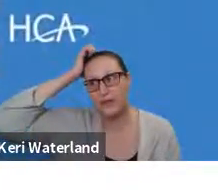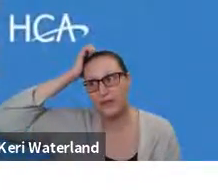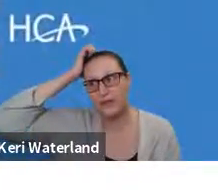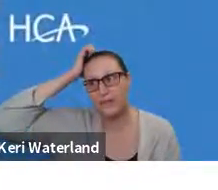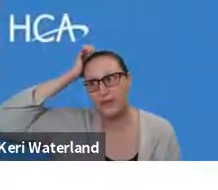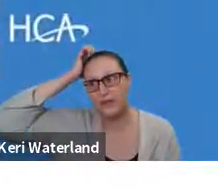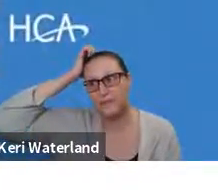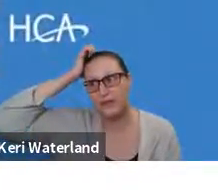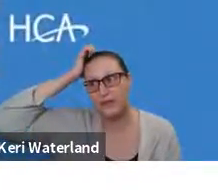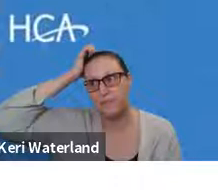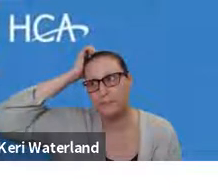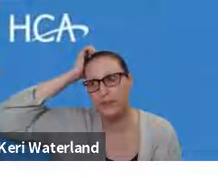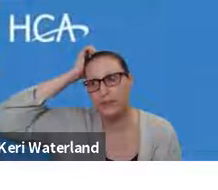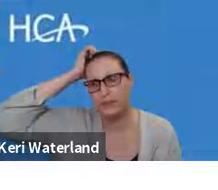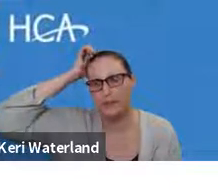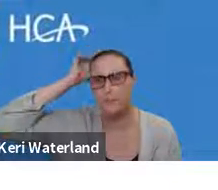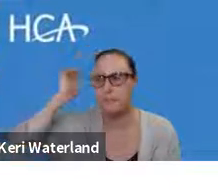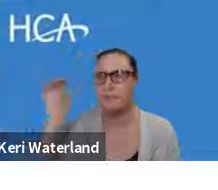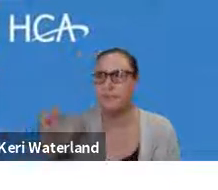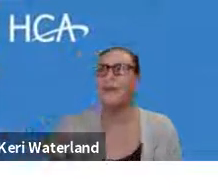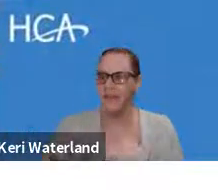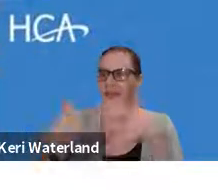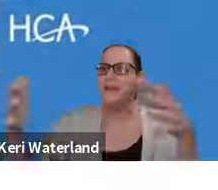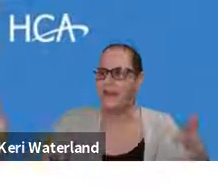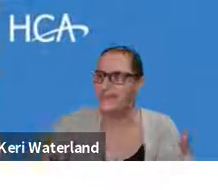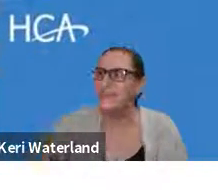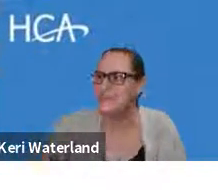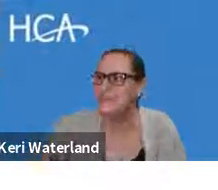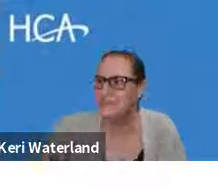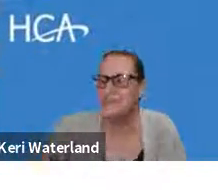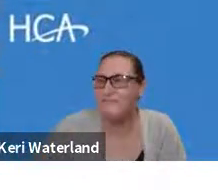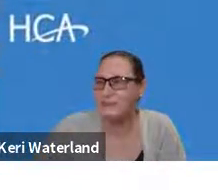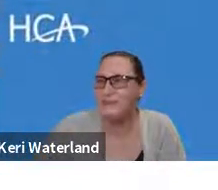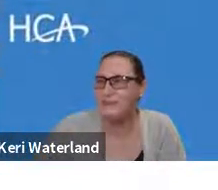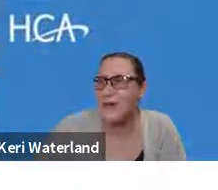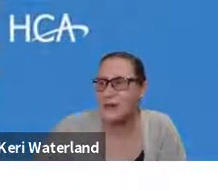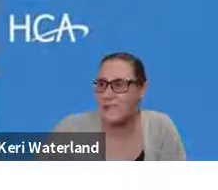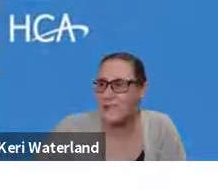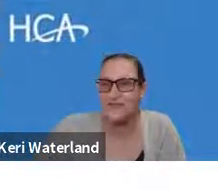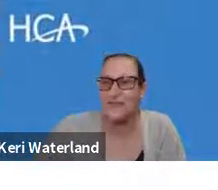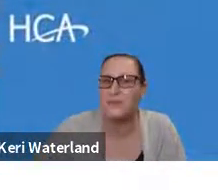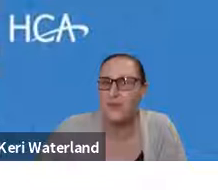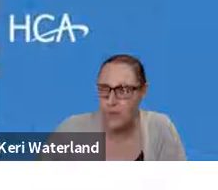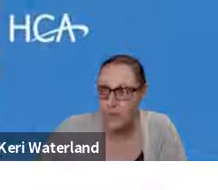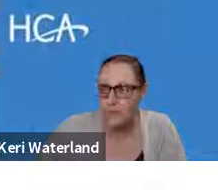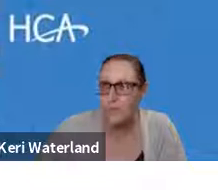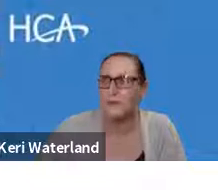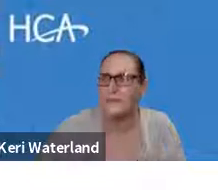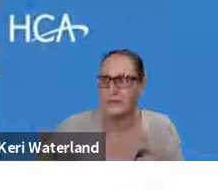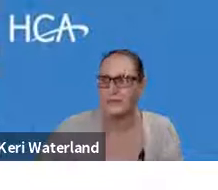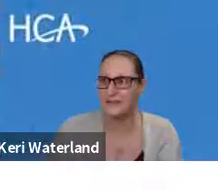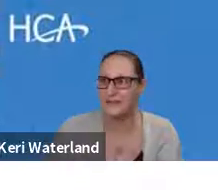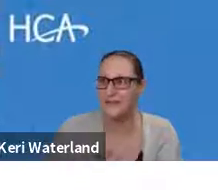Mark, thank you. This is a big lift and I think a system that is quite complex. So thank you